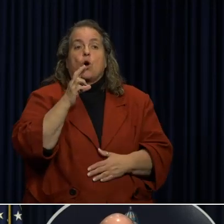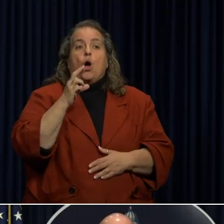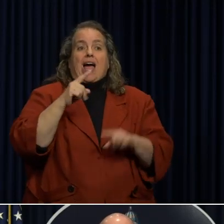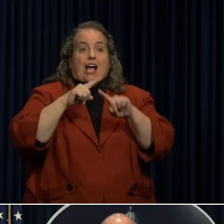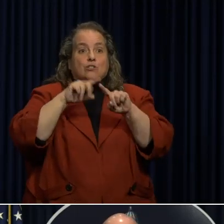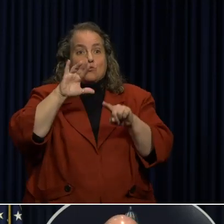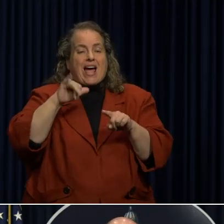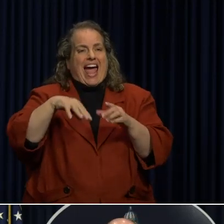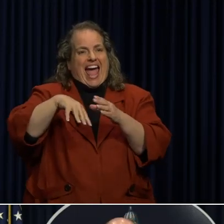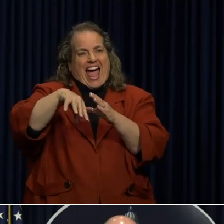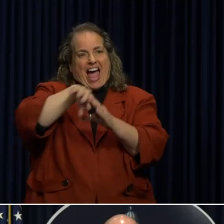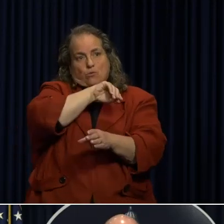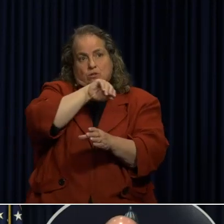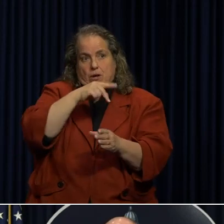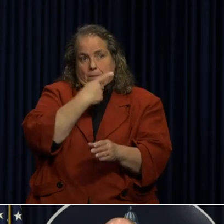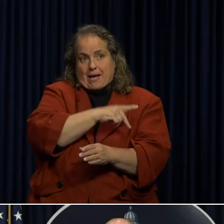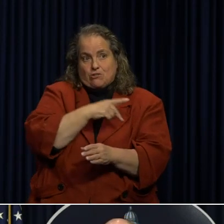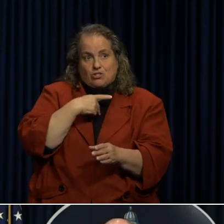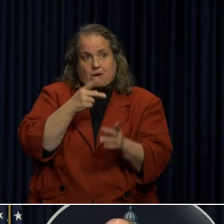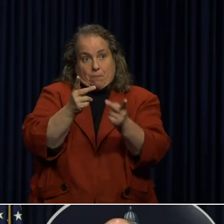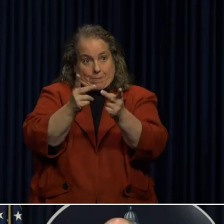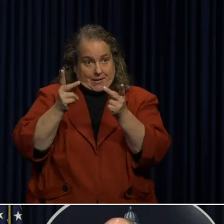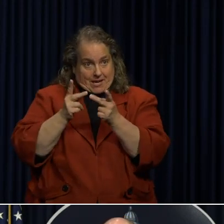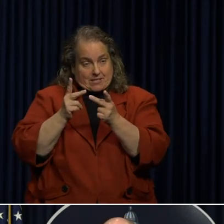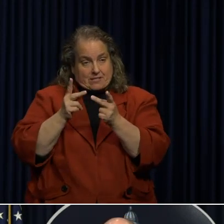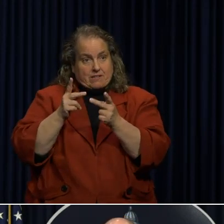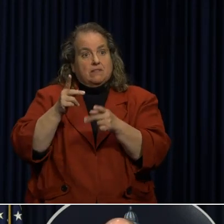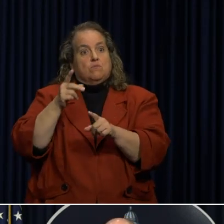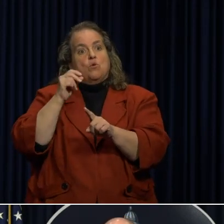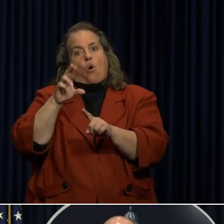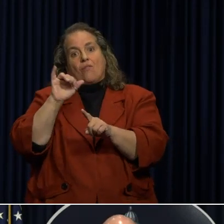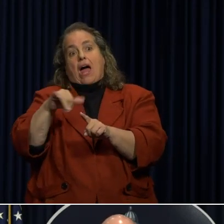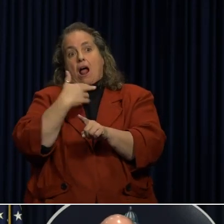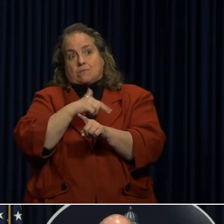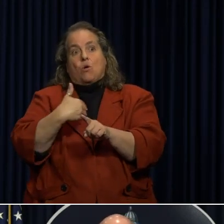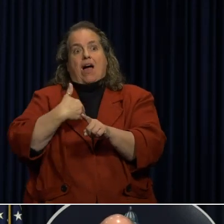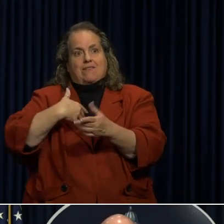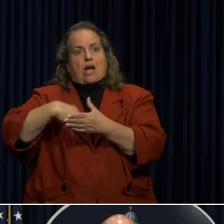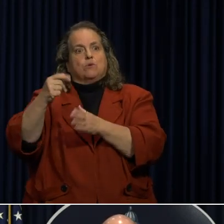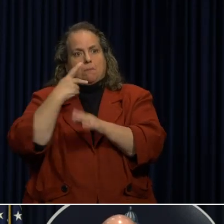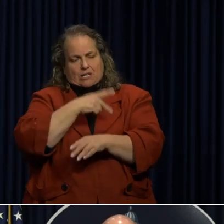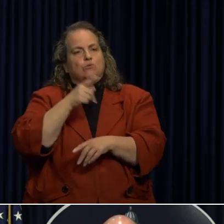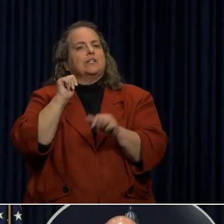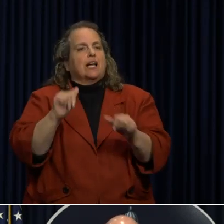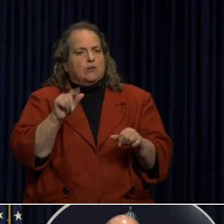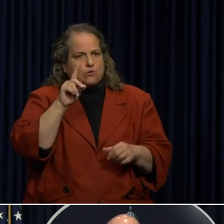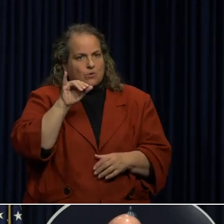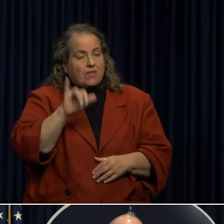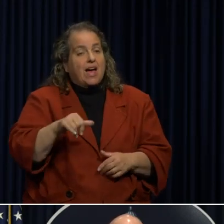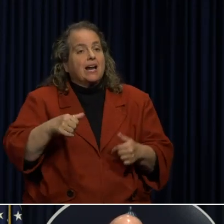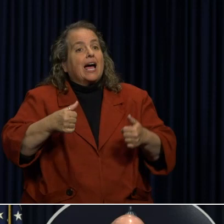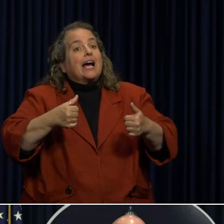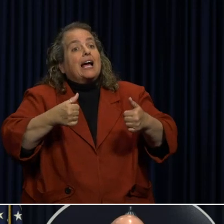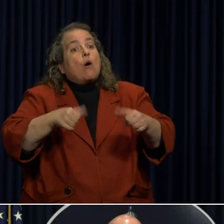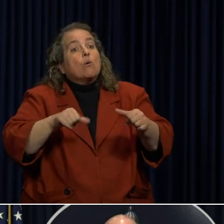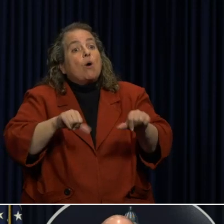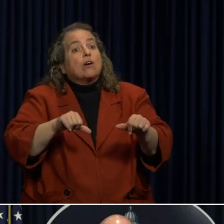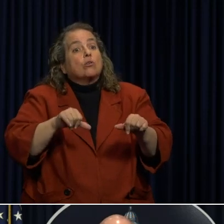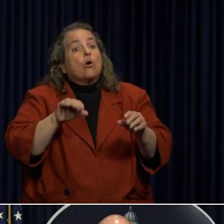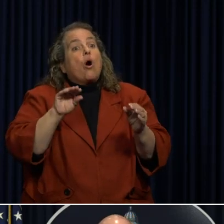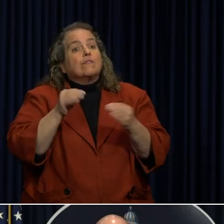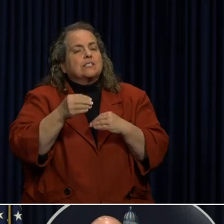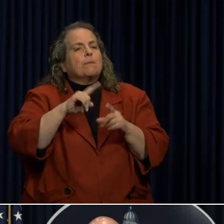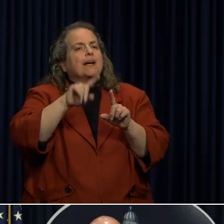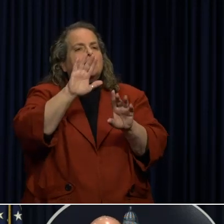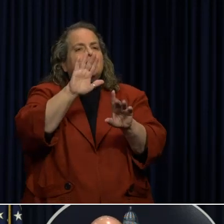outpatient department for a hospital, you can do that. Physical therapy settings and chiropractic offices, but listen to the end because